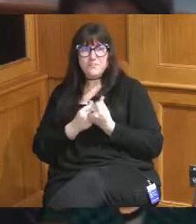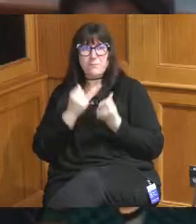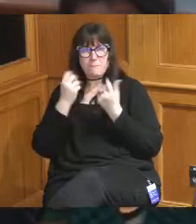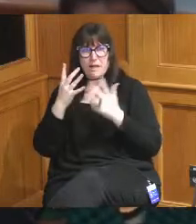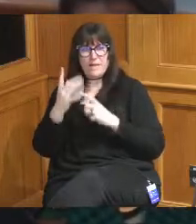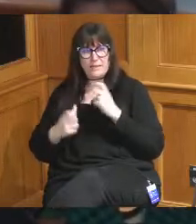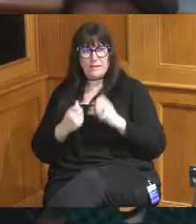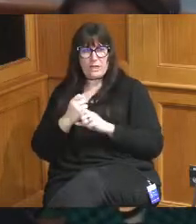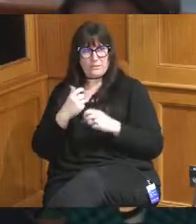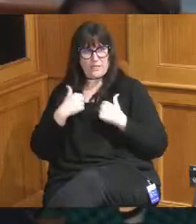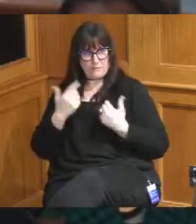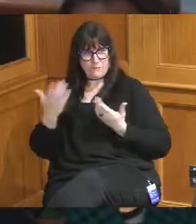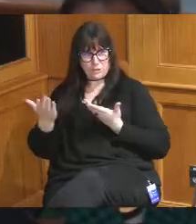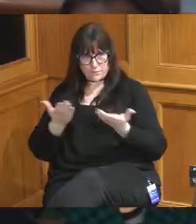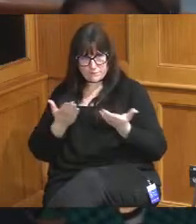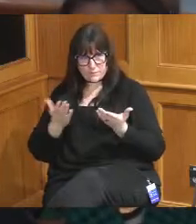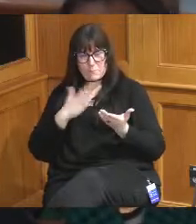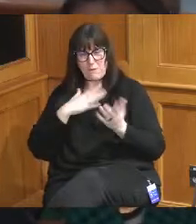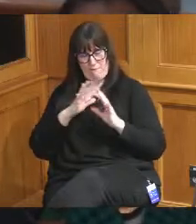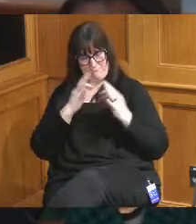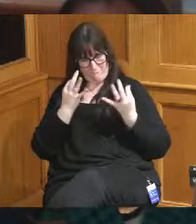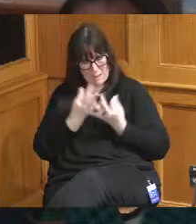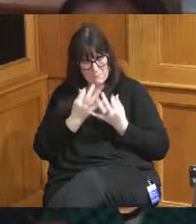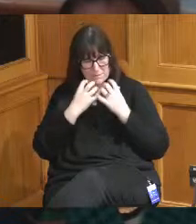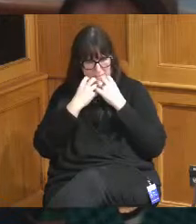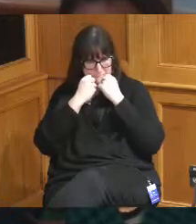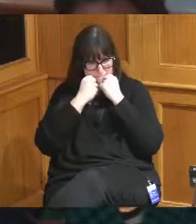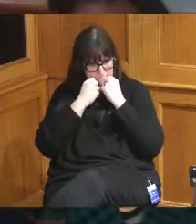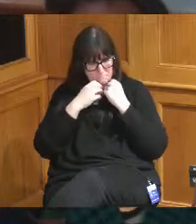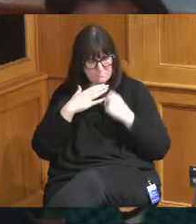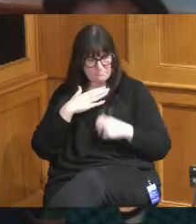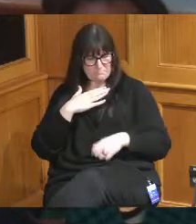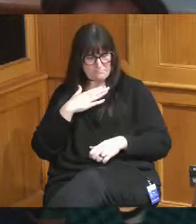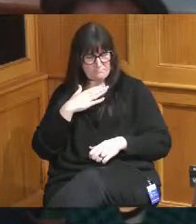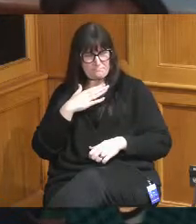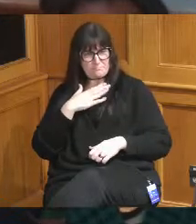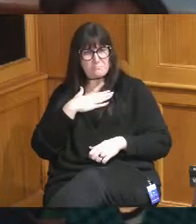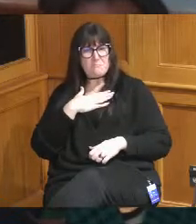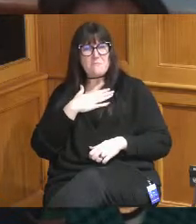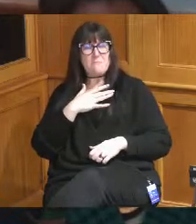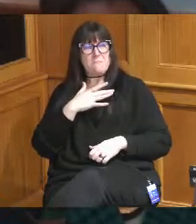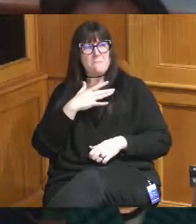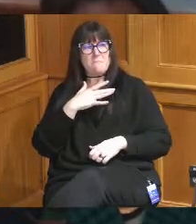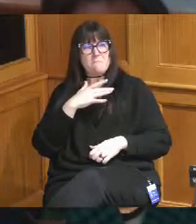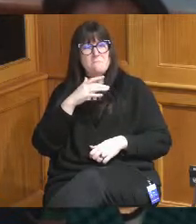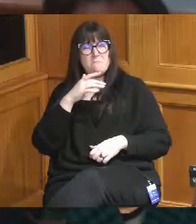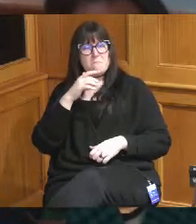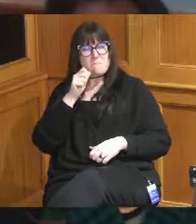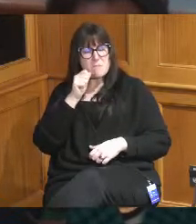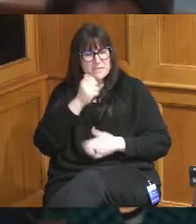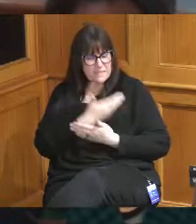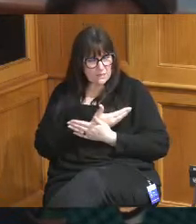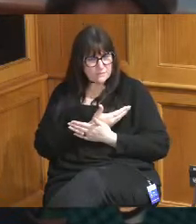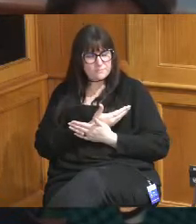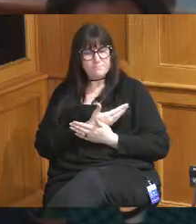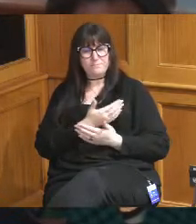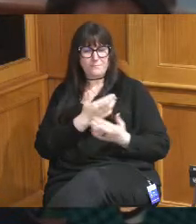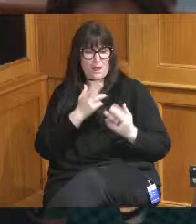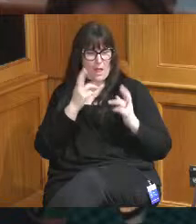serve. My family, my sons, I couldn't be more proud, and hope that my parents are proud of me as